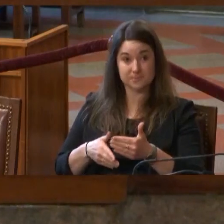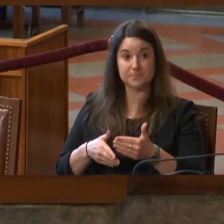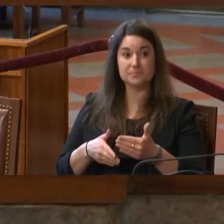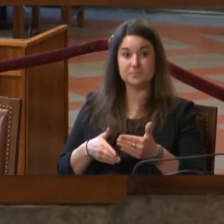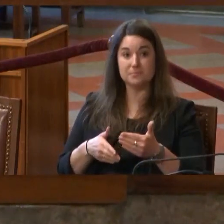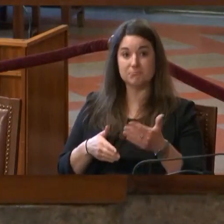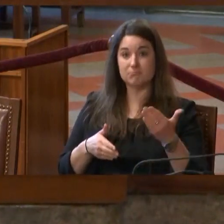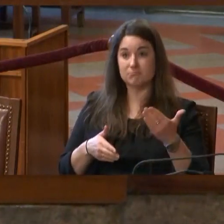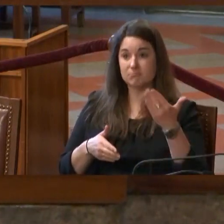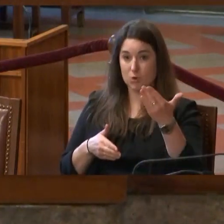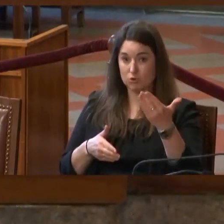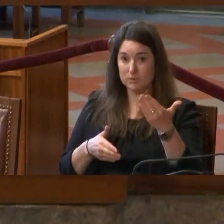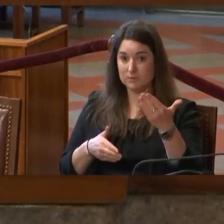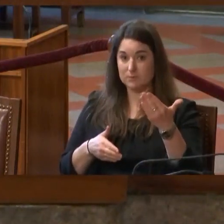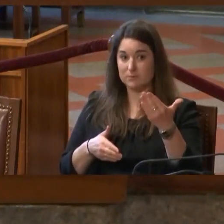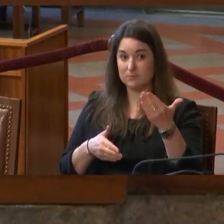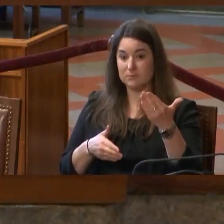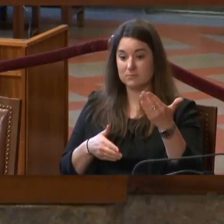So moved.